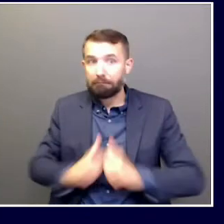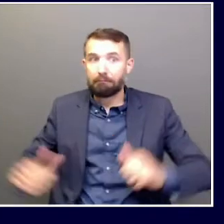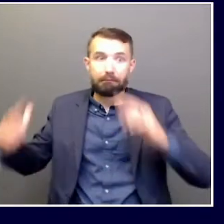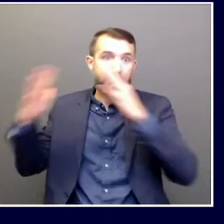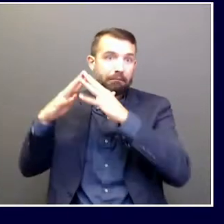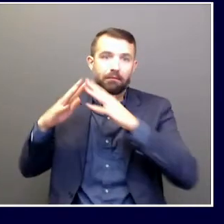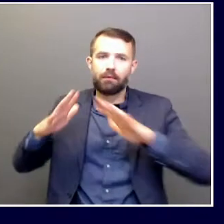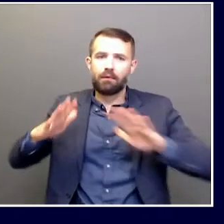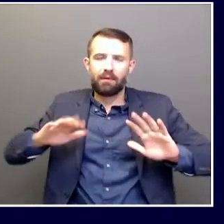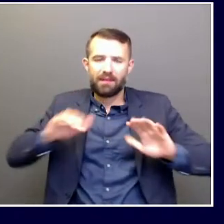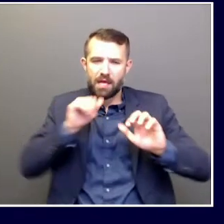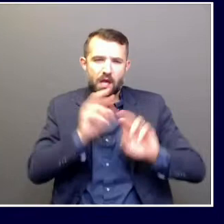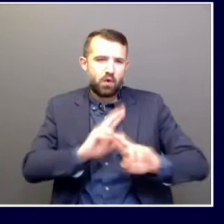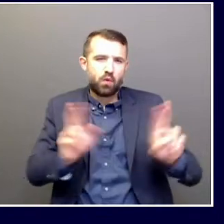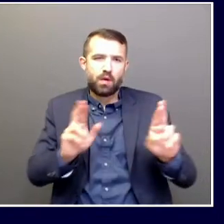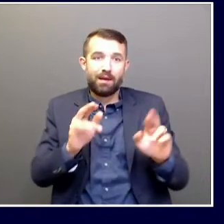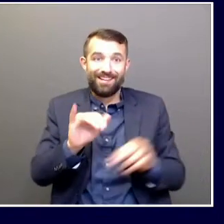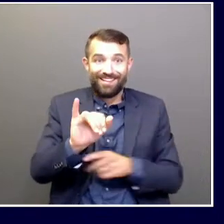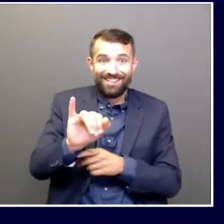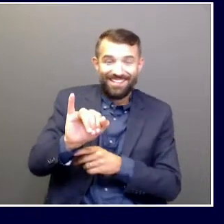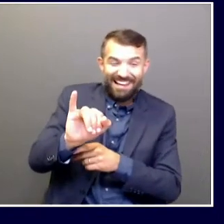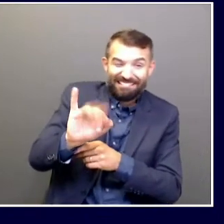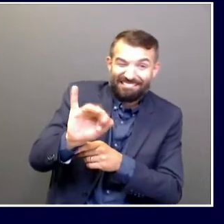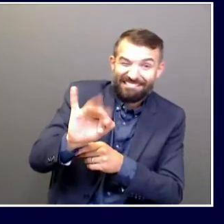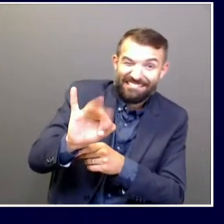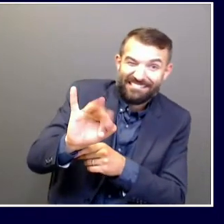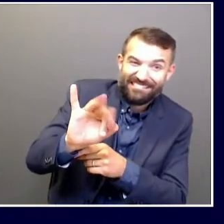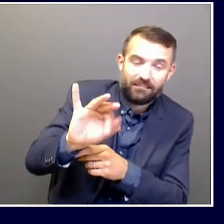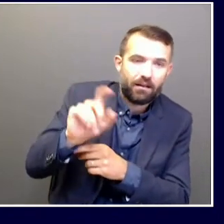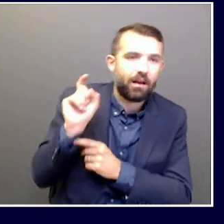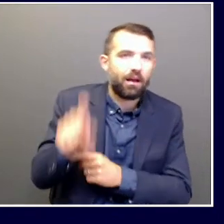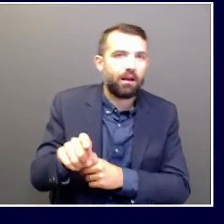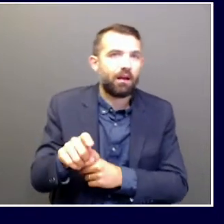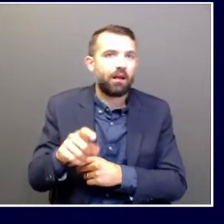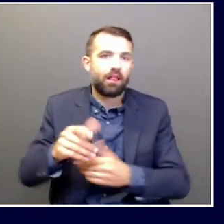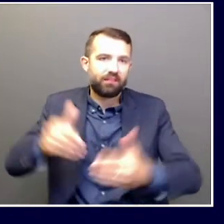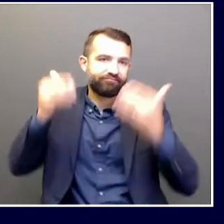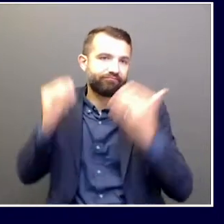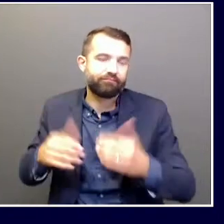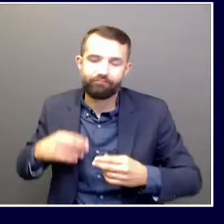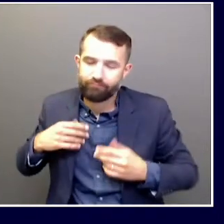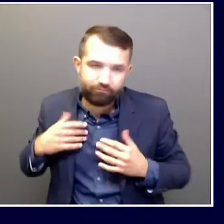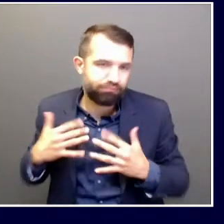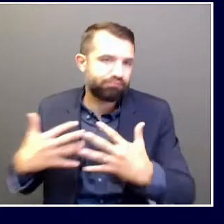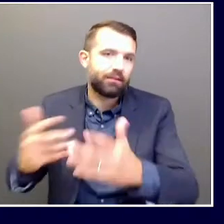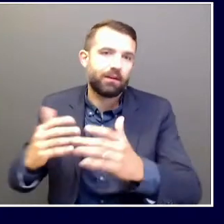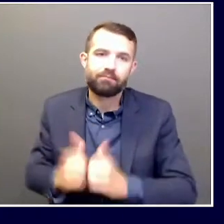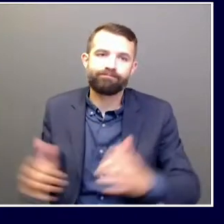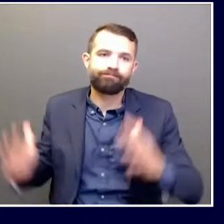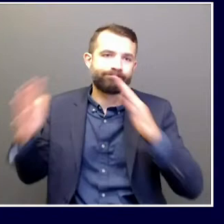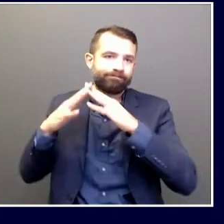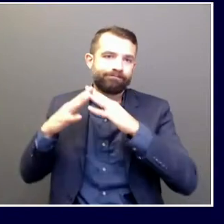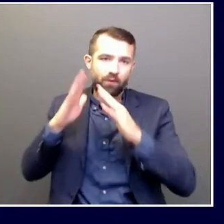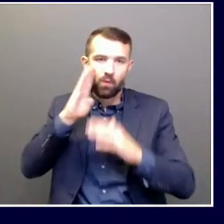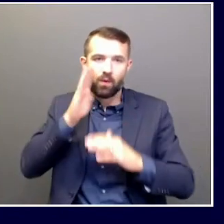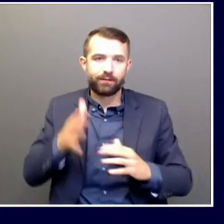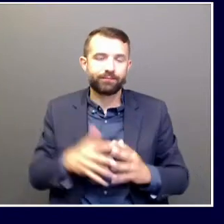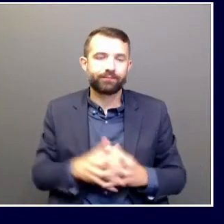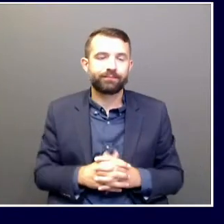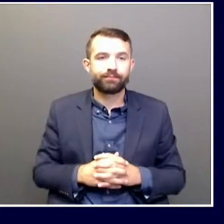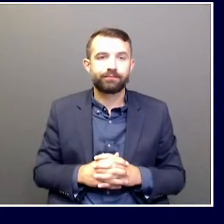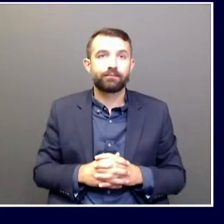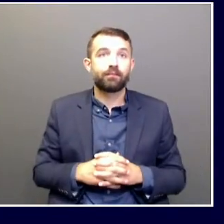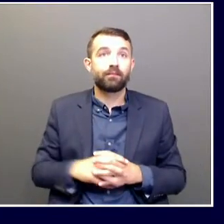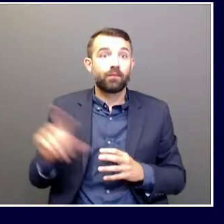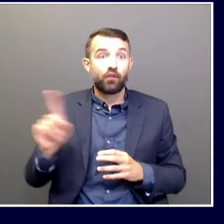anything we can to avoid having a person who needs healthcare in insurance arena or in a gym. Our